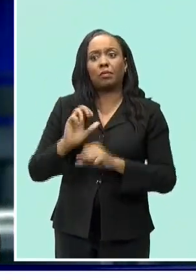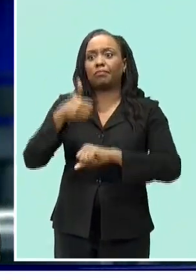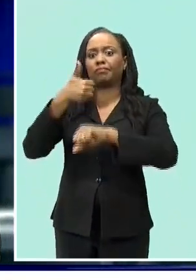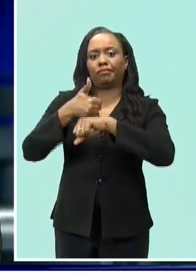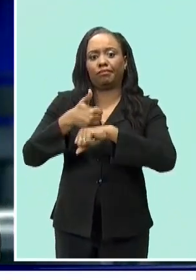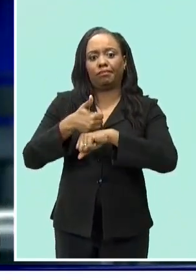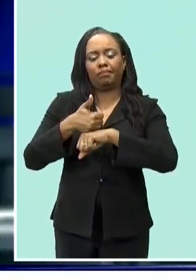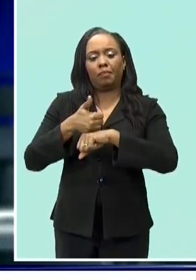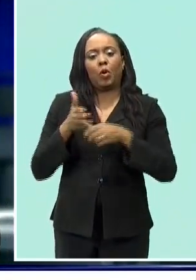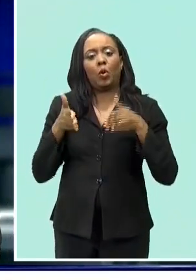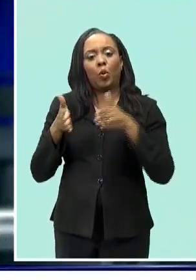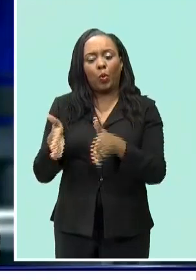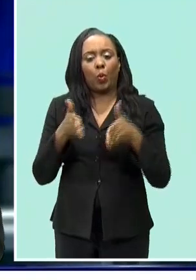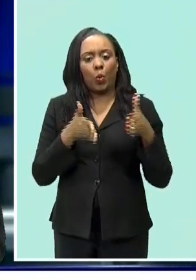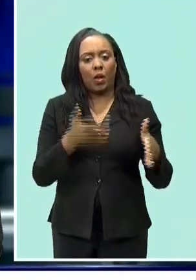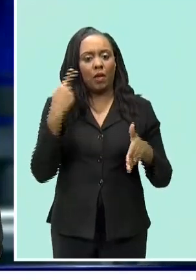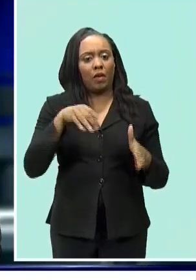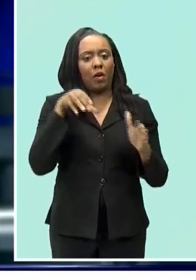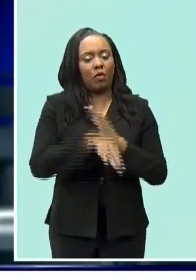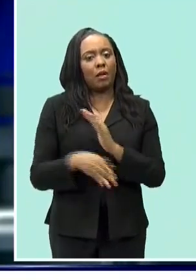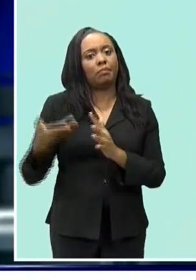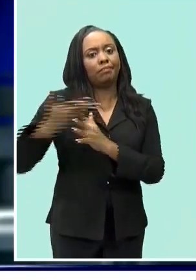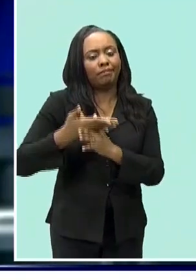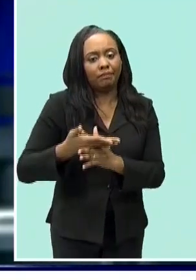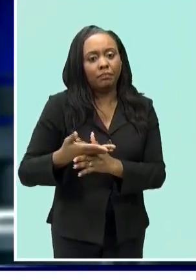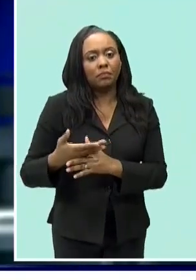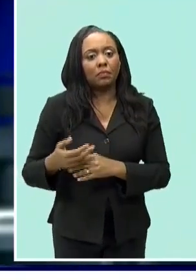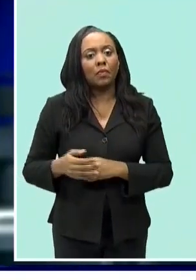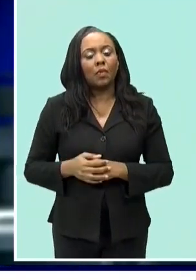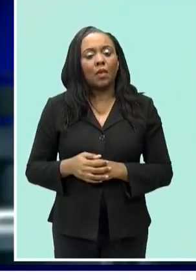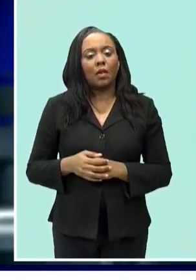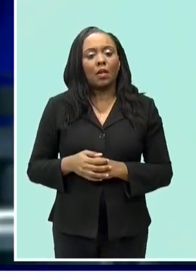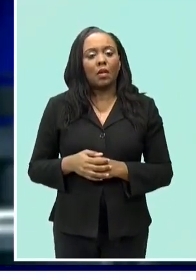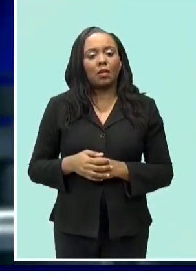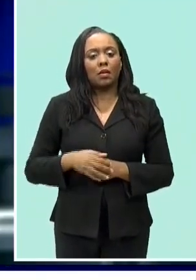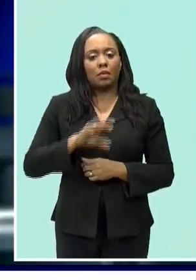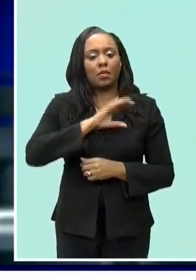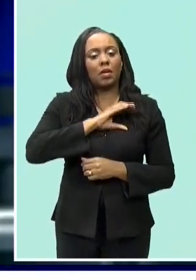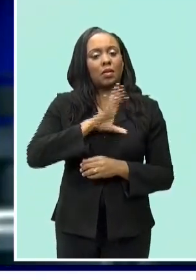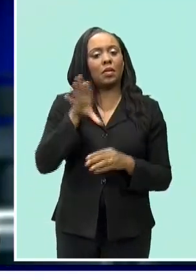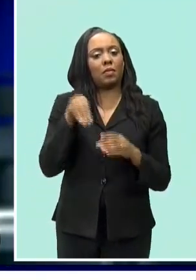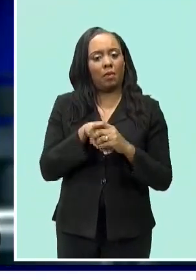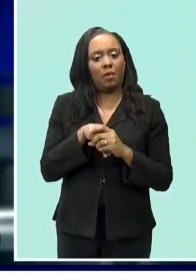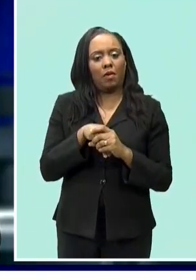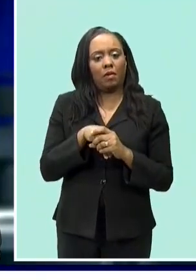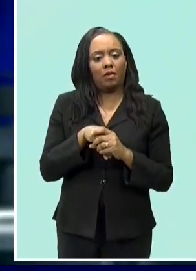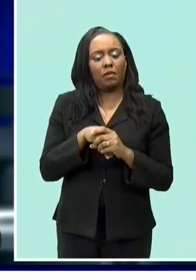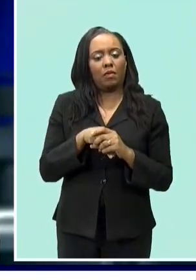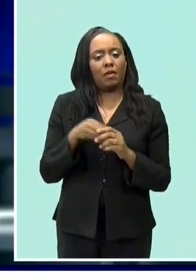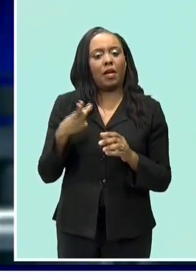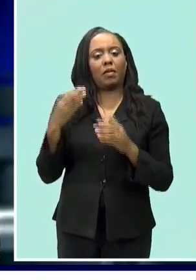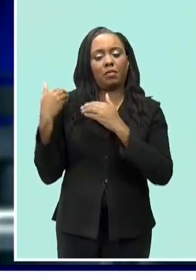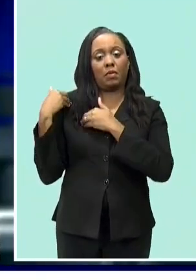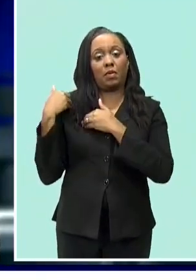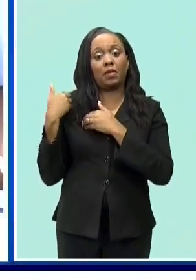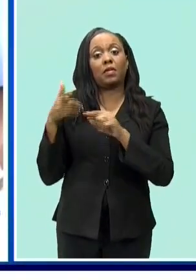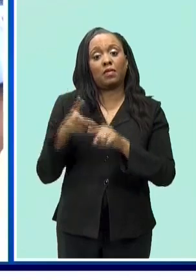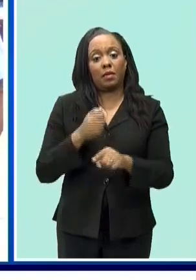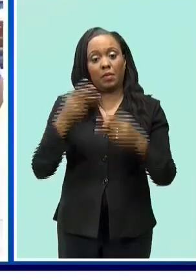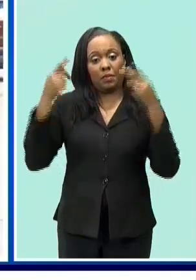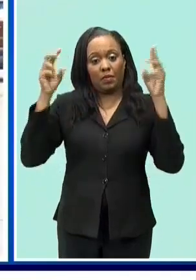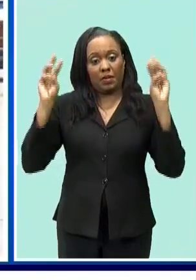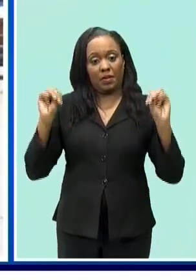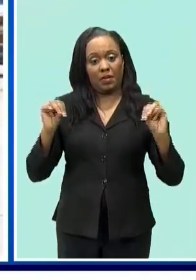prevent Barbados from being destroyed. Now, the police force's community thrust is part of that undertaking from the Prime Minister.